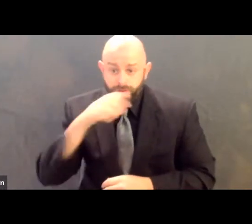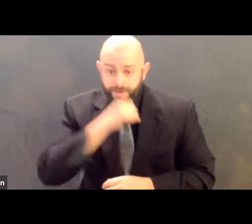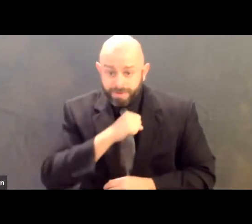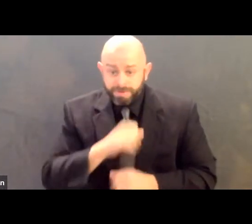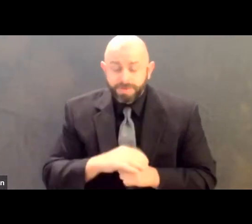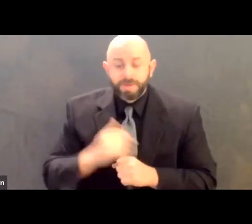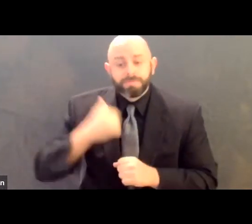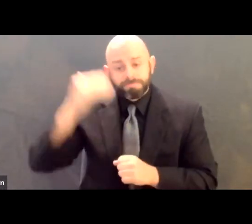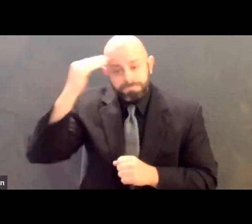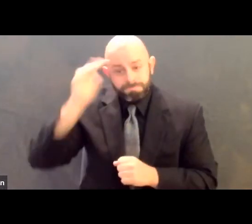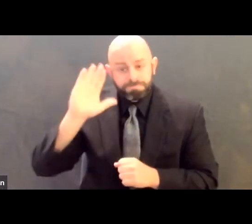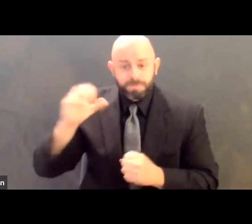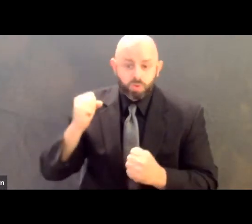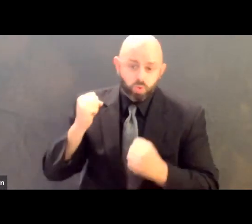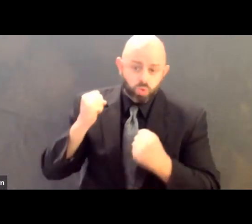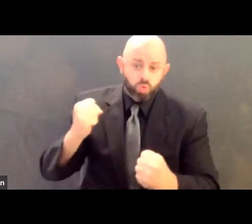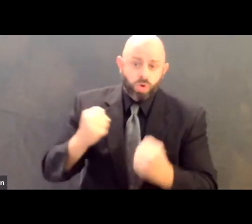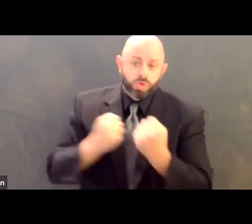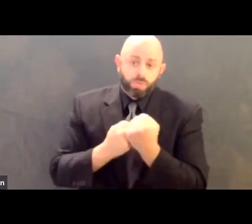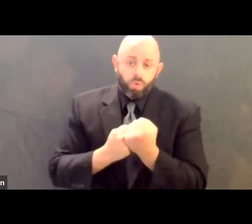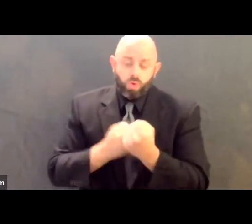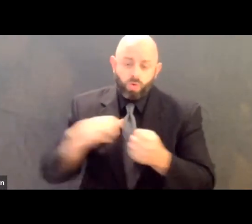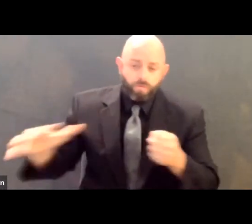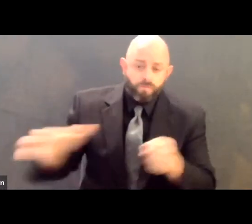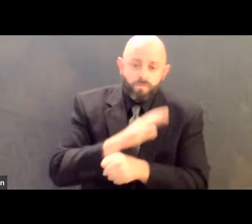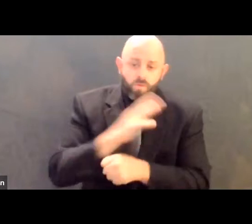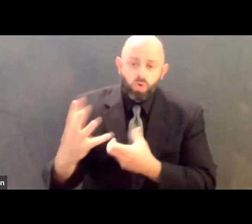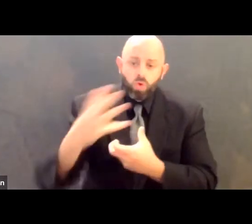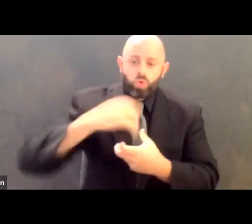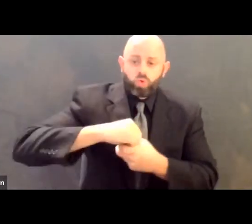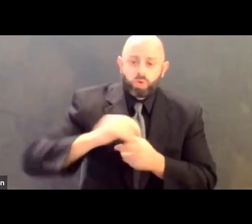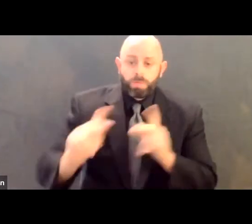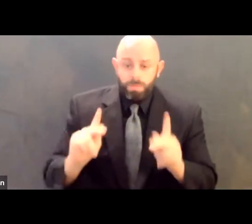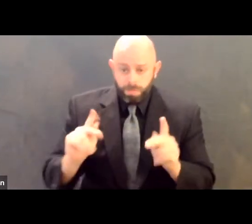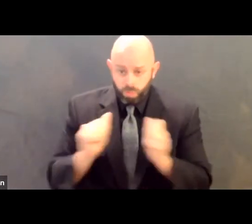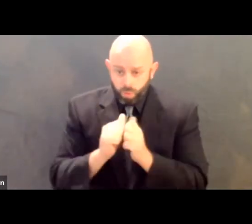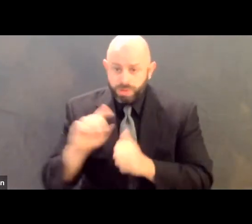strong support for full inclusion of people with disabilities,